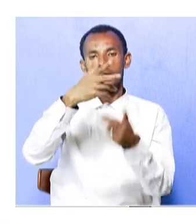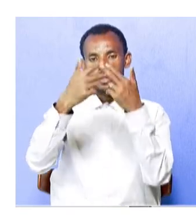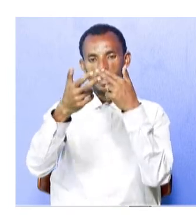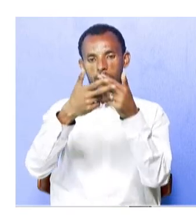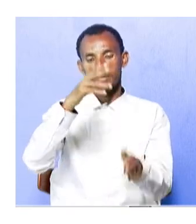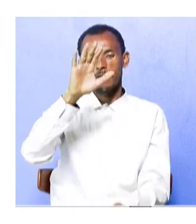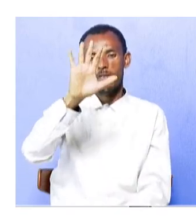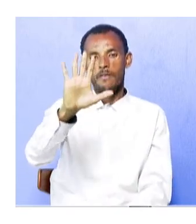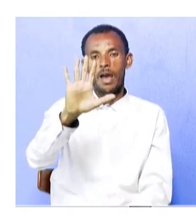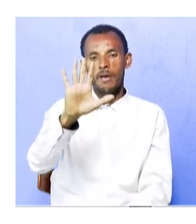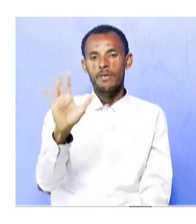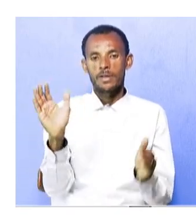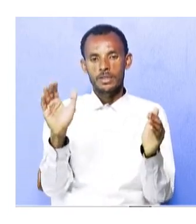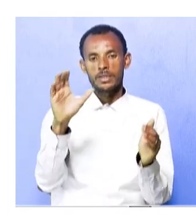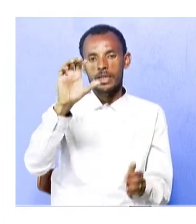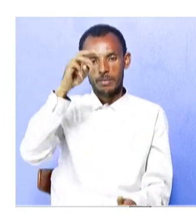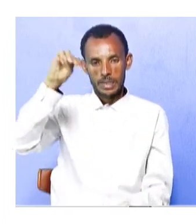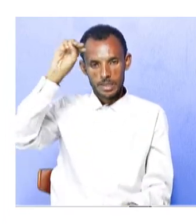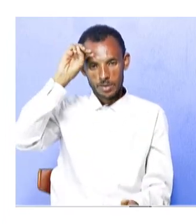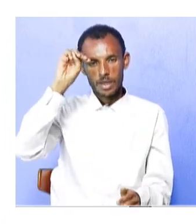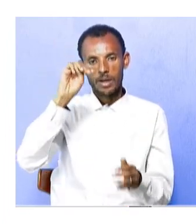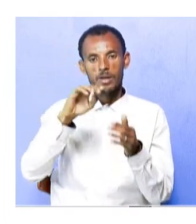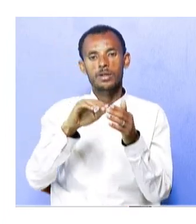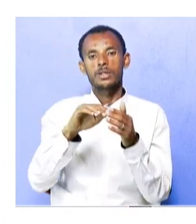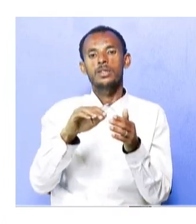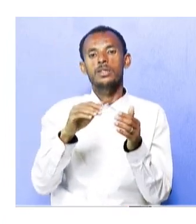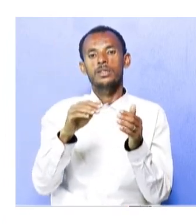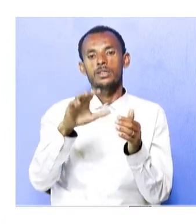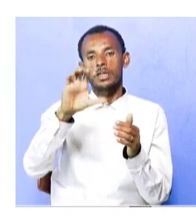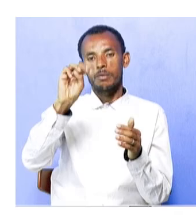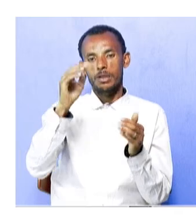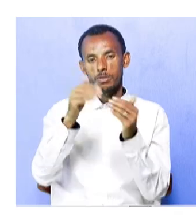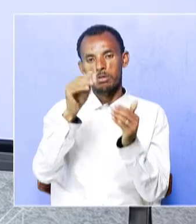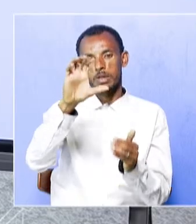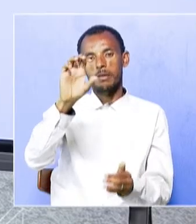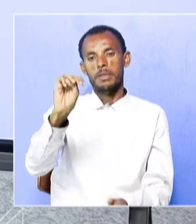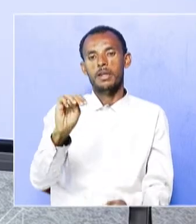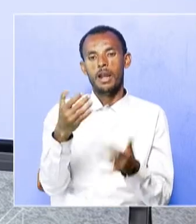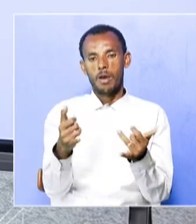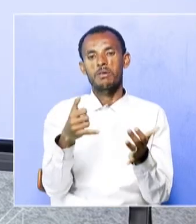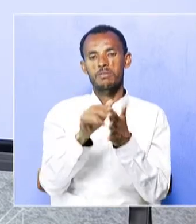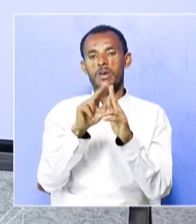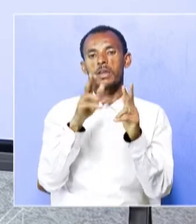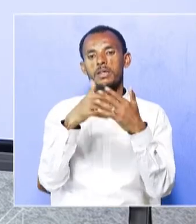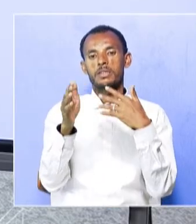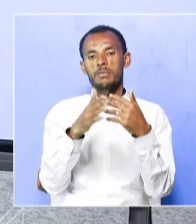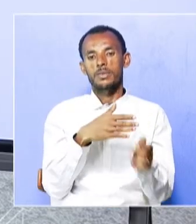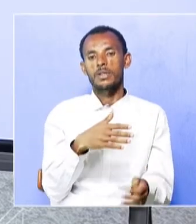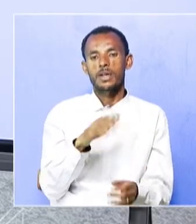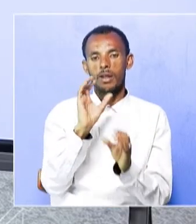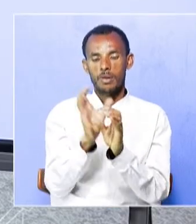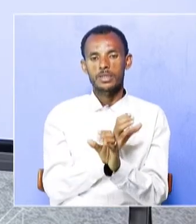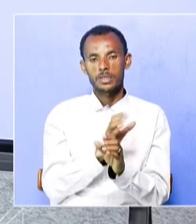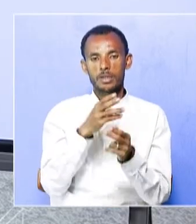5. This centimeter square can be taken out from the radical as centimeter. So now it's very simple calculation. The product